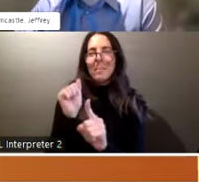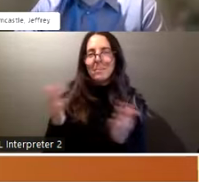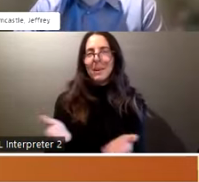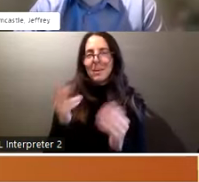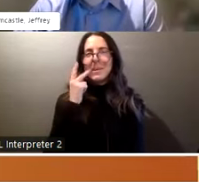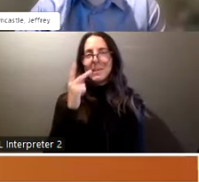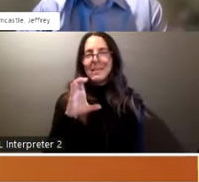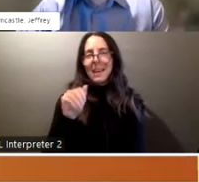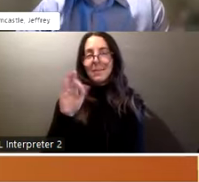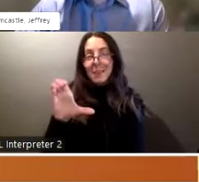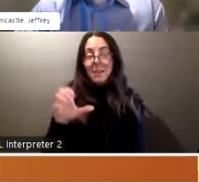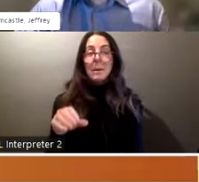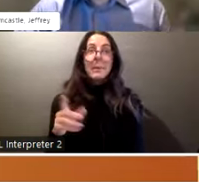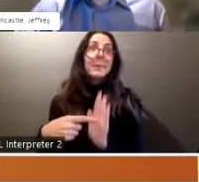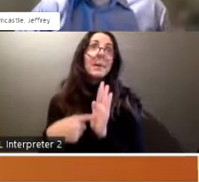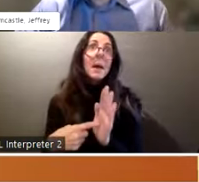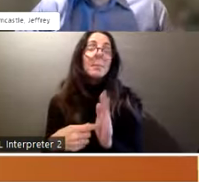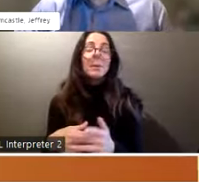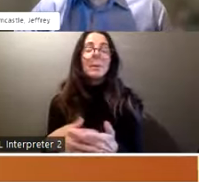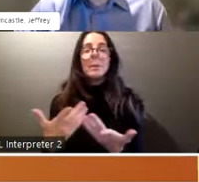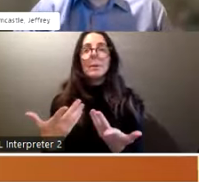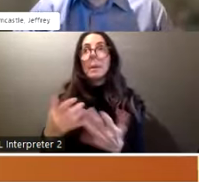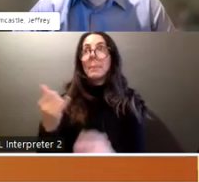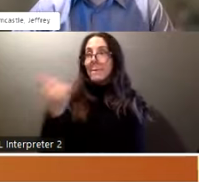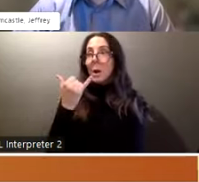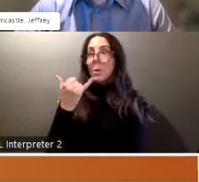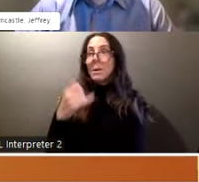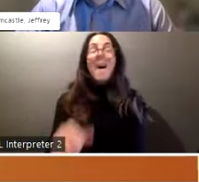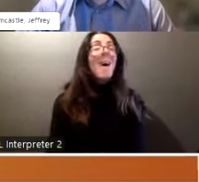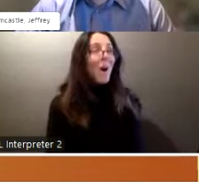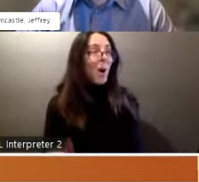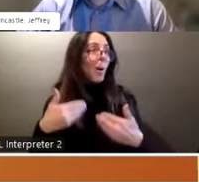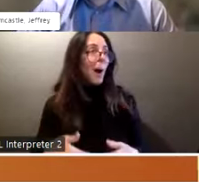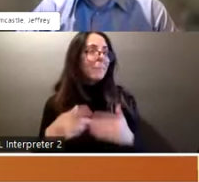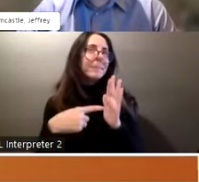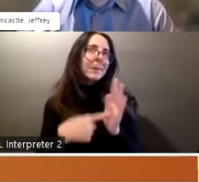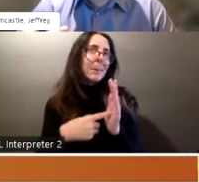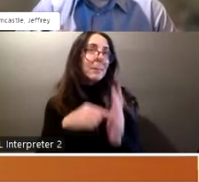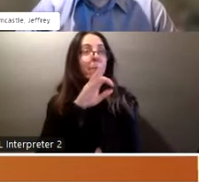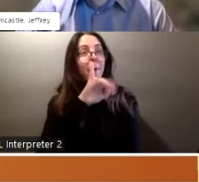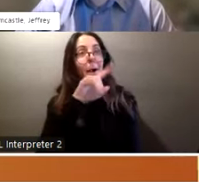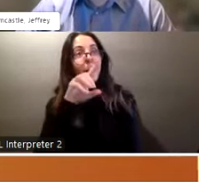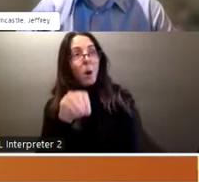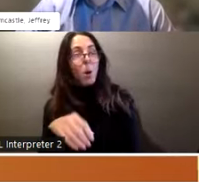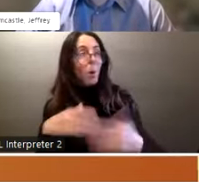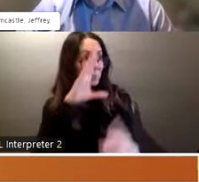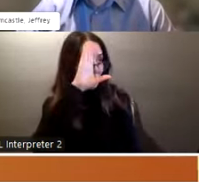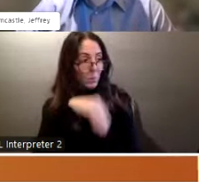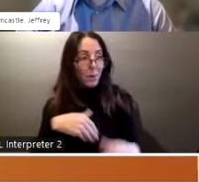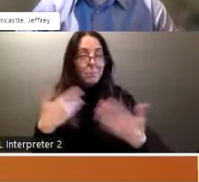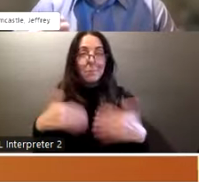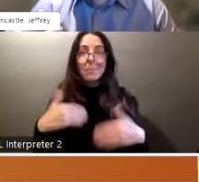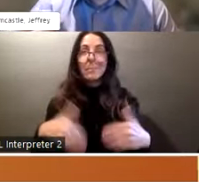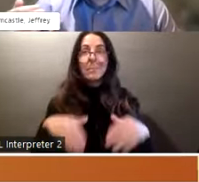you might get a phone call claiming to be your cell phone service provider and saying, hey, we have this amazing plan to offer